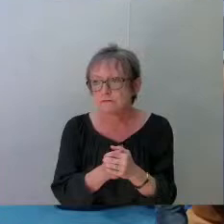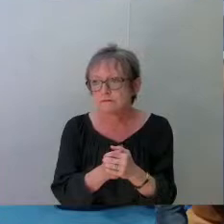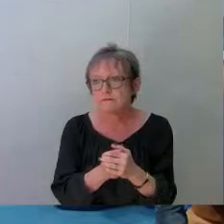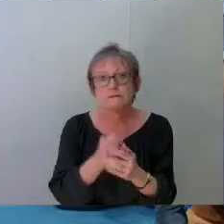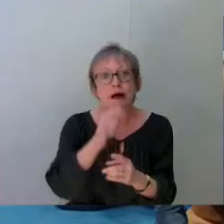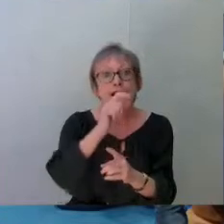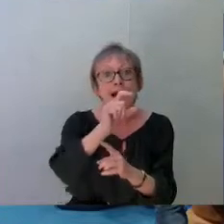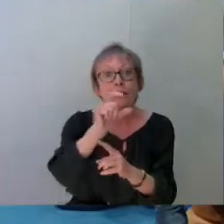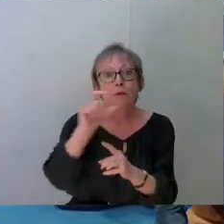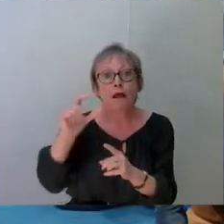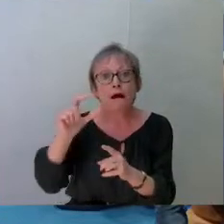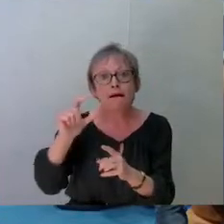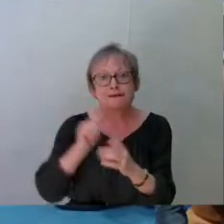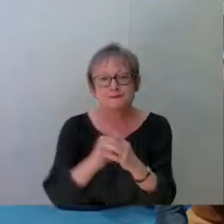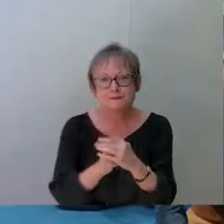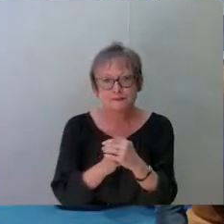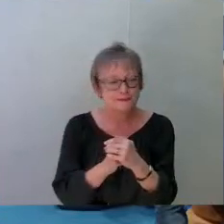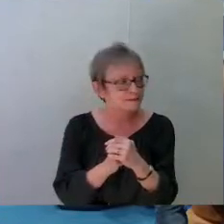Callum Clark.